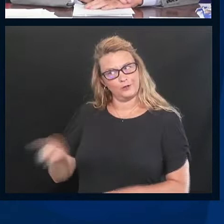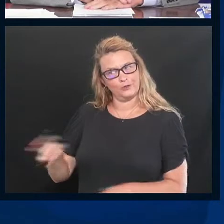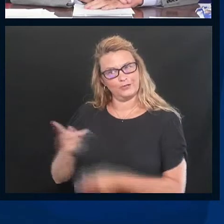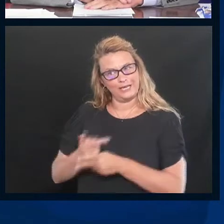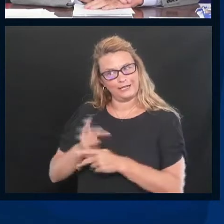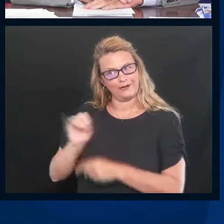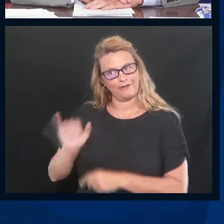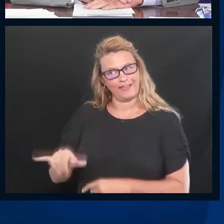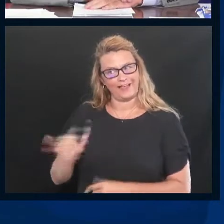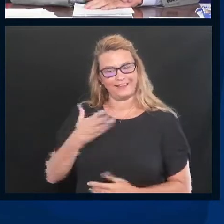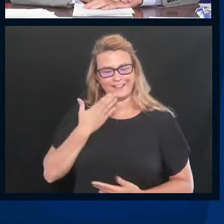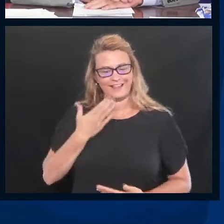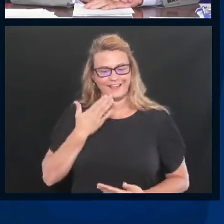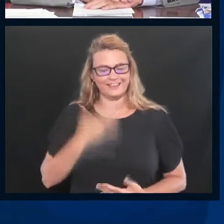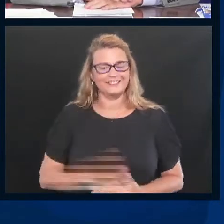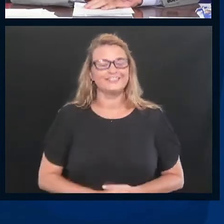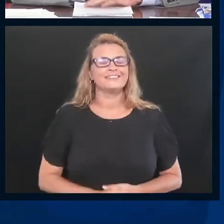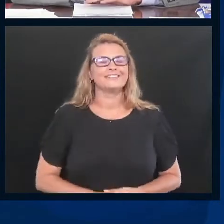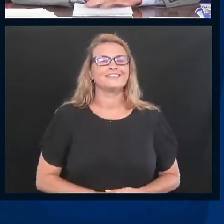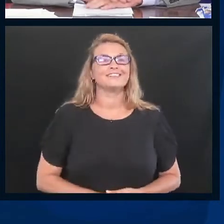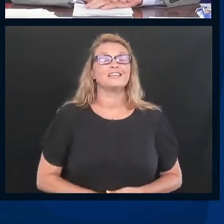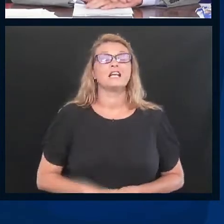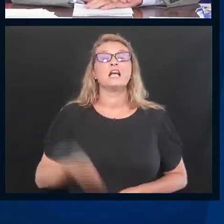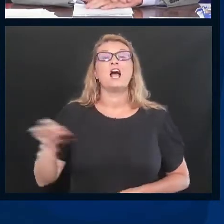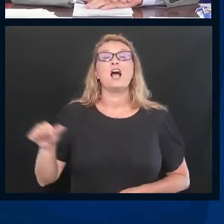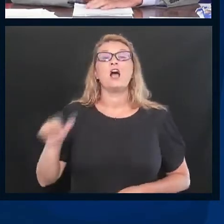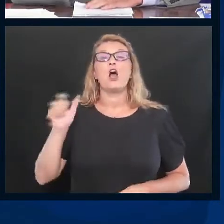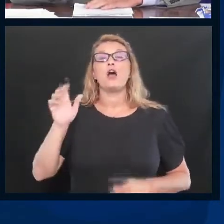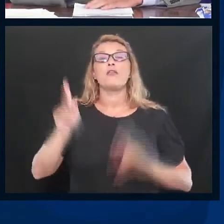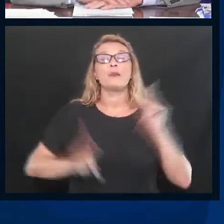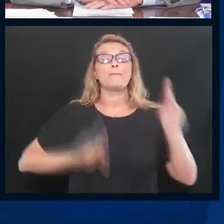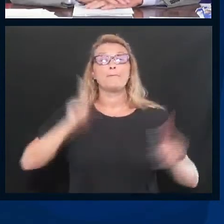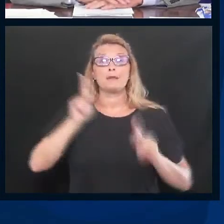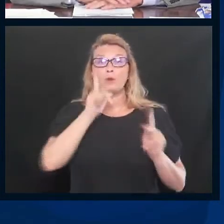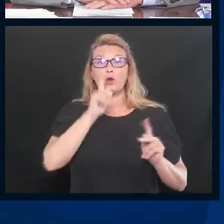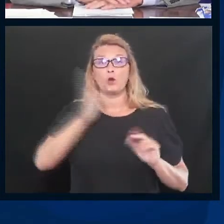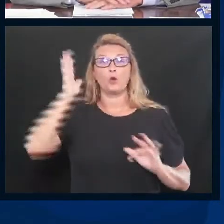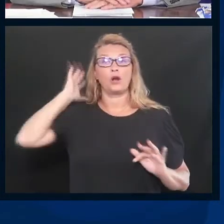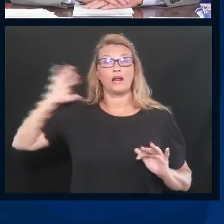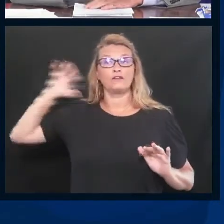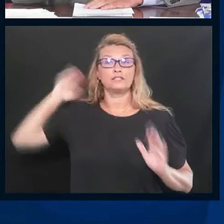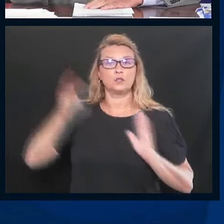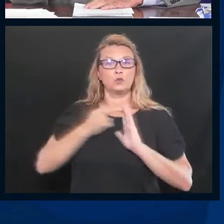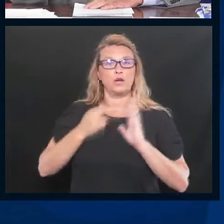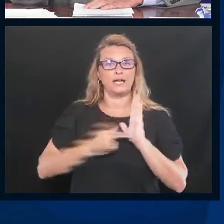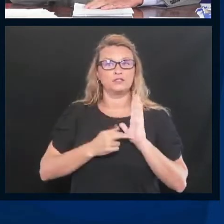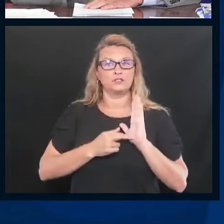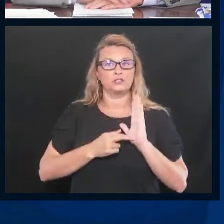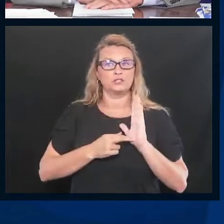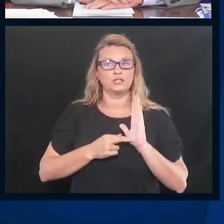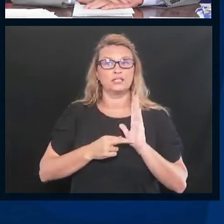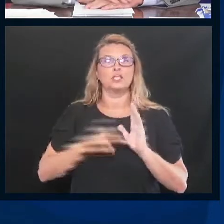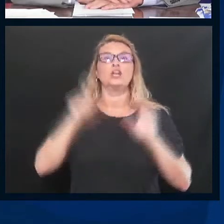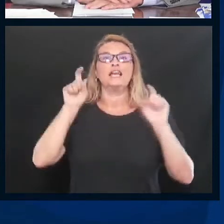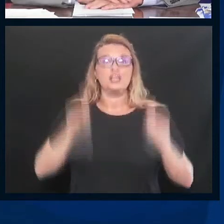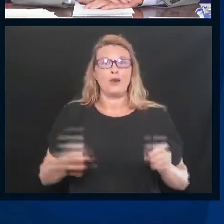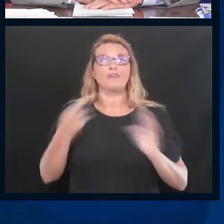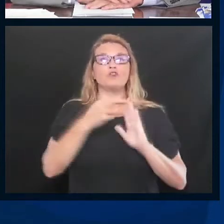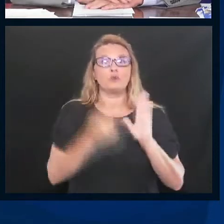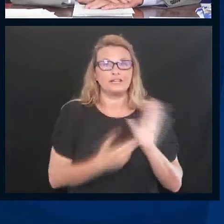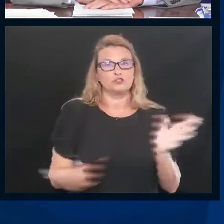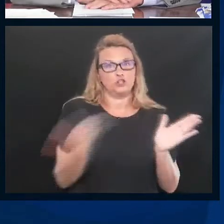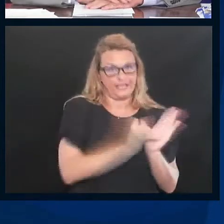Anyway, those who are previously registered, I'll remind you over and over, you have got to register